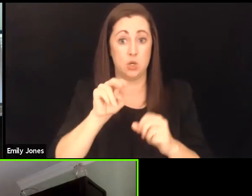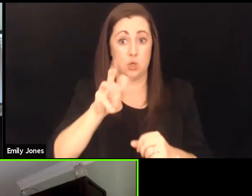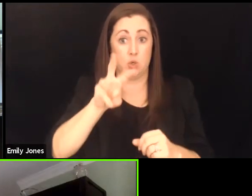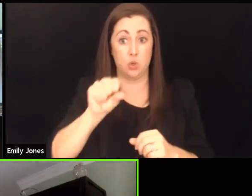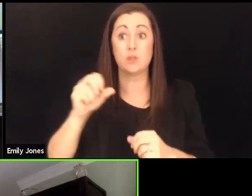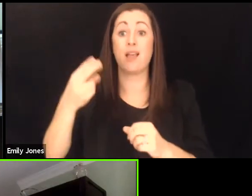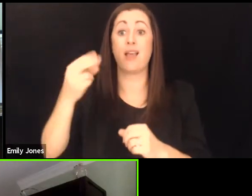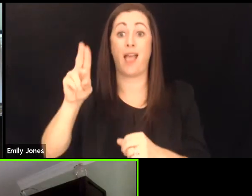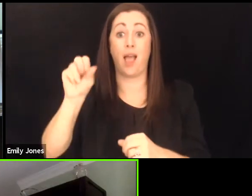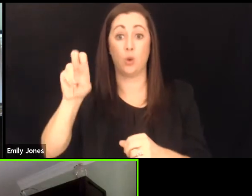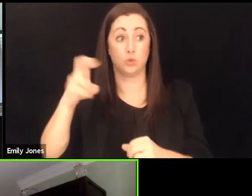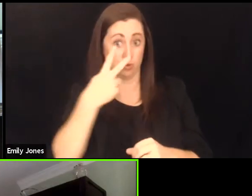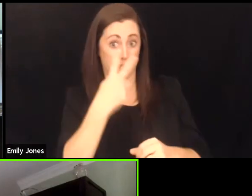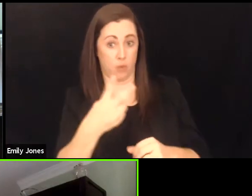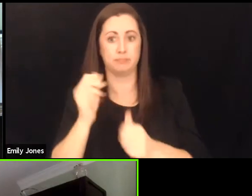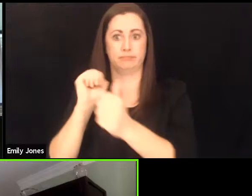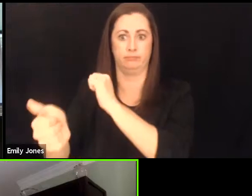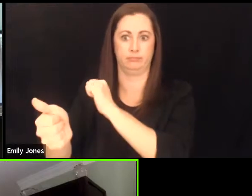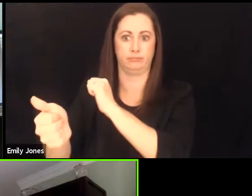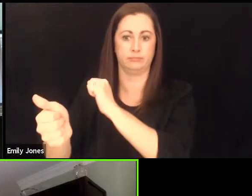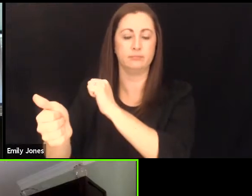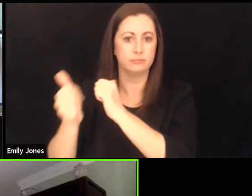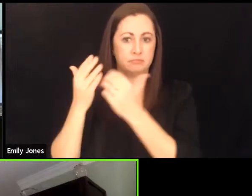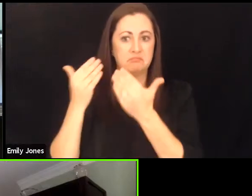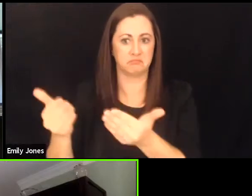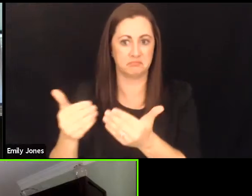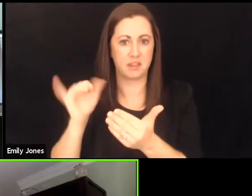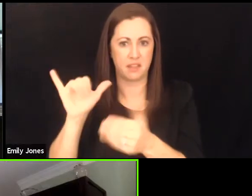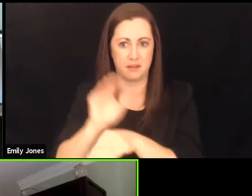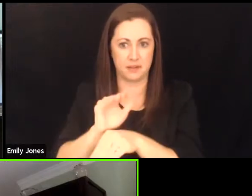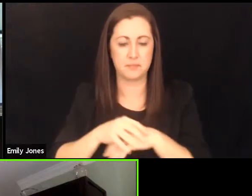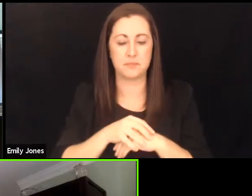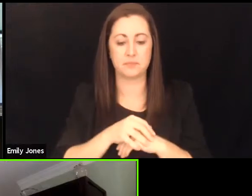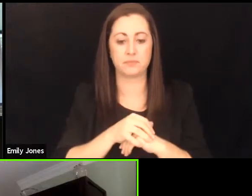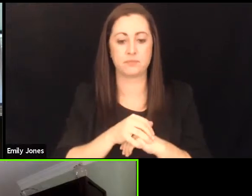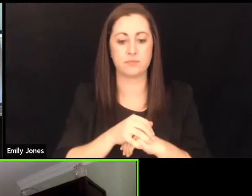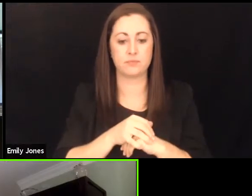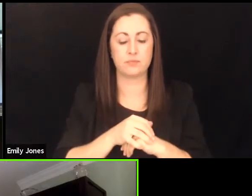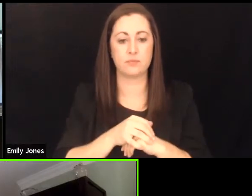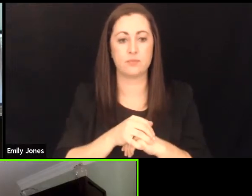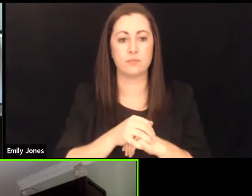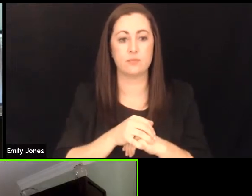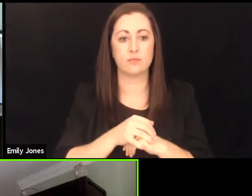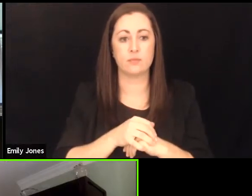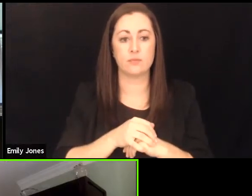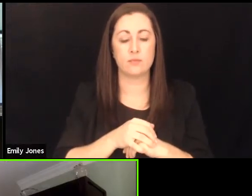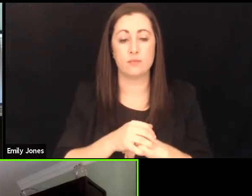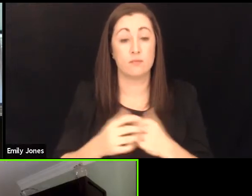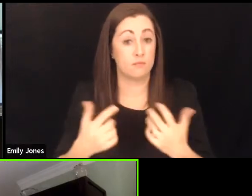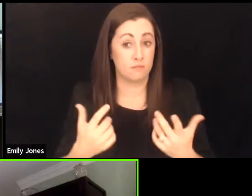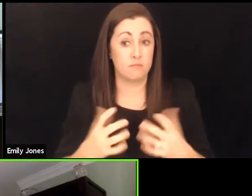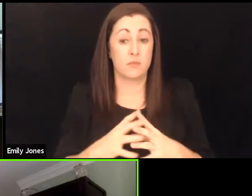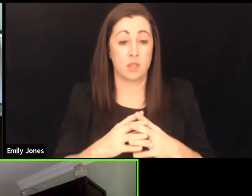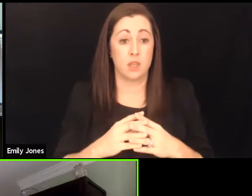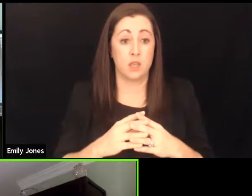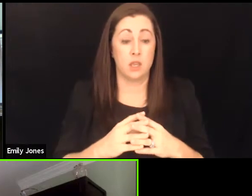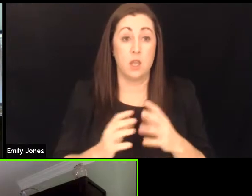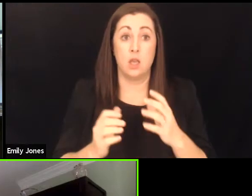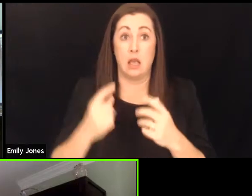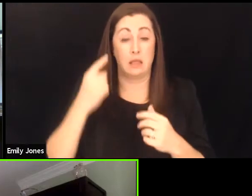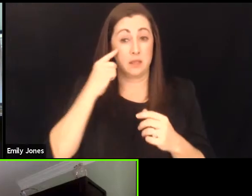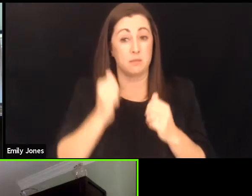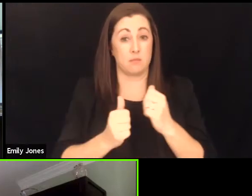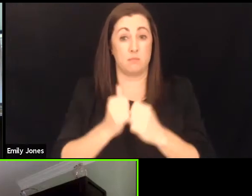that. We had really people of goodwill. Well, I must say, perhaps the most